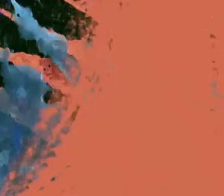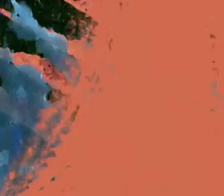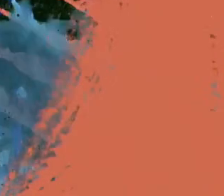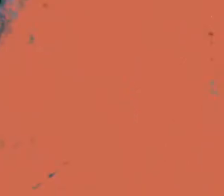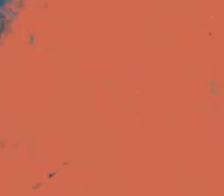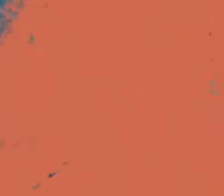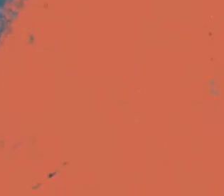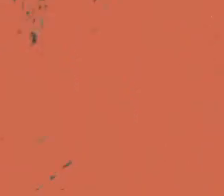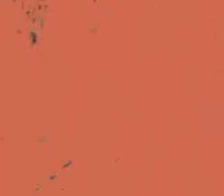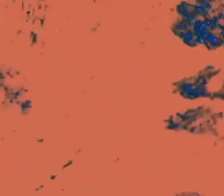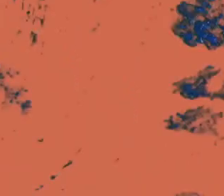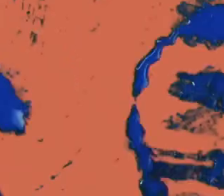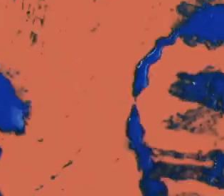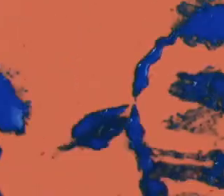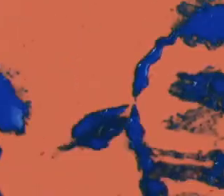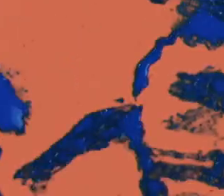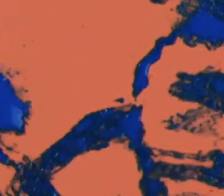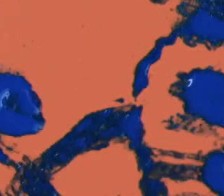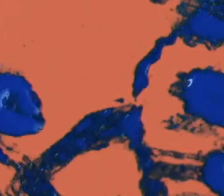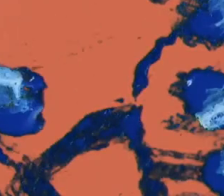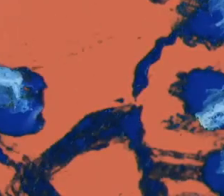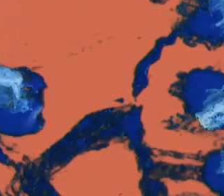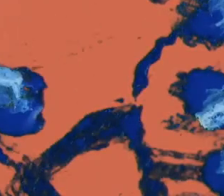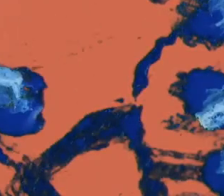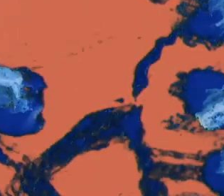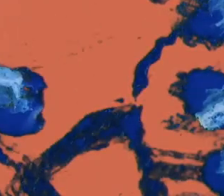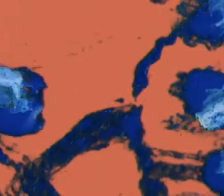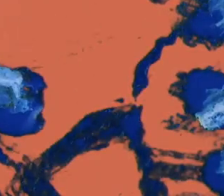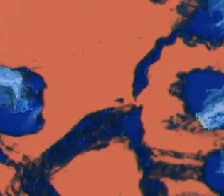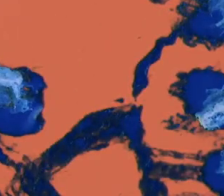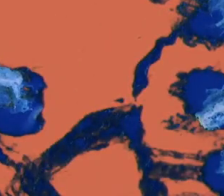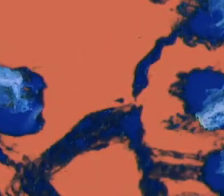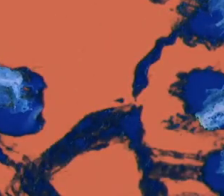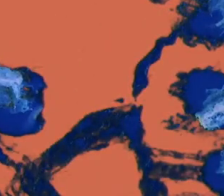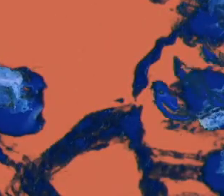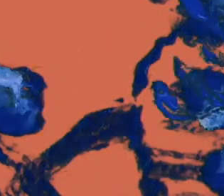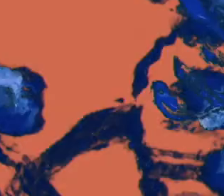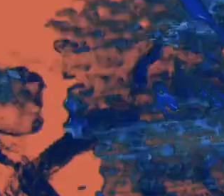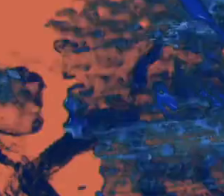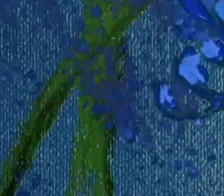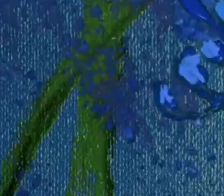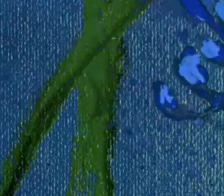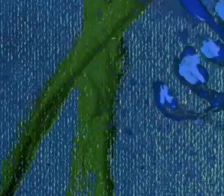truth, metamorphosis, cartographies to postpone the end of the world.